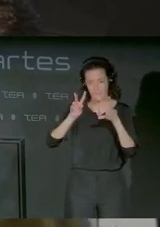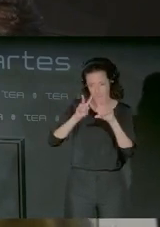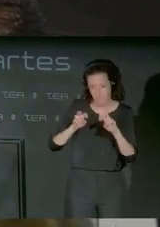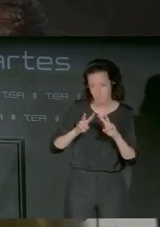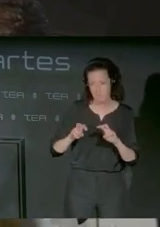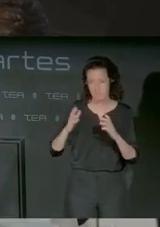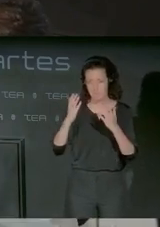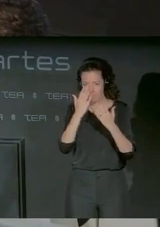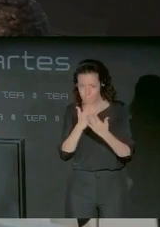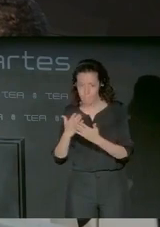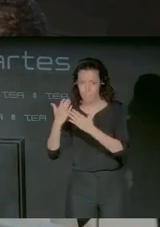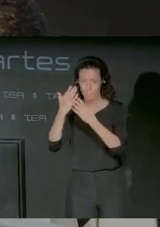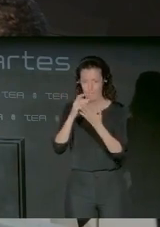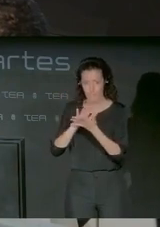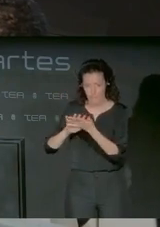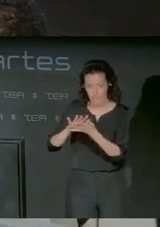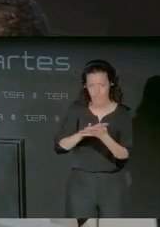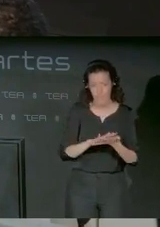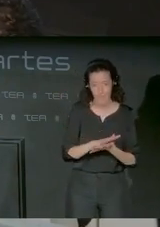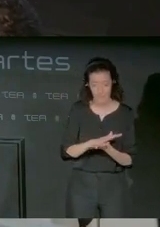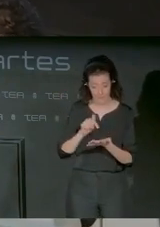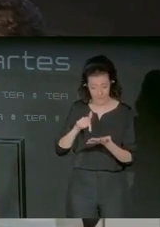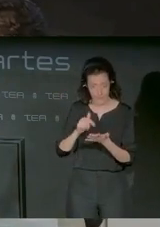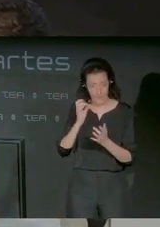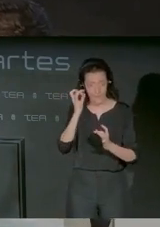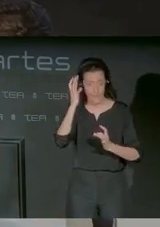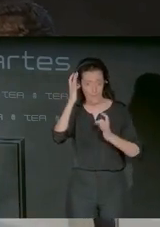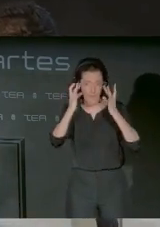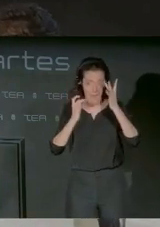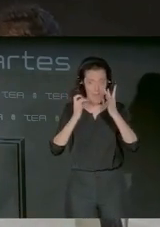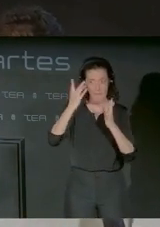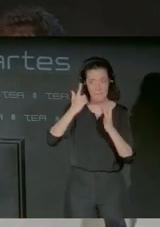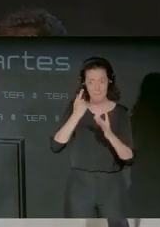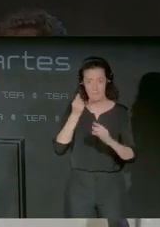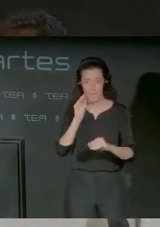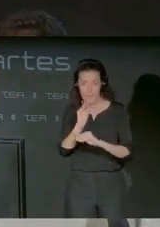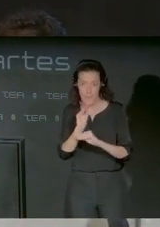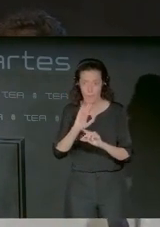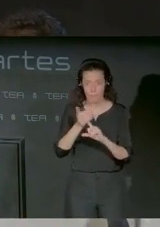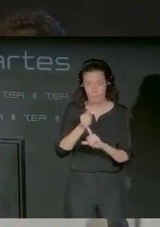what you mentioned already exists. Thank you.